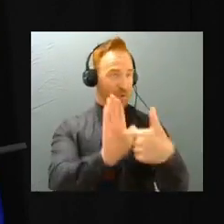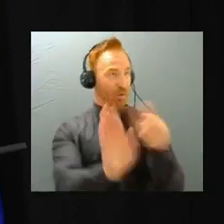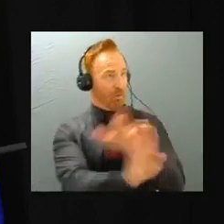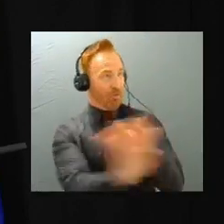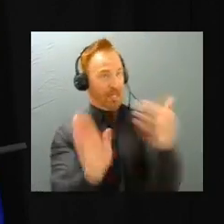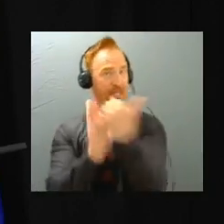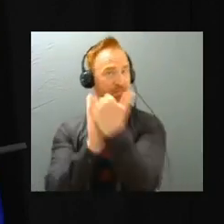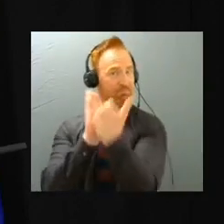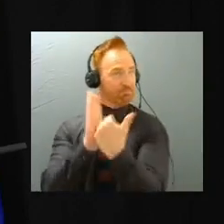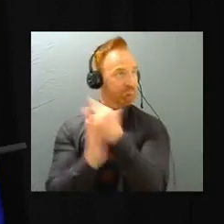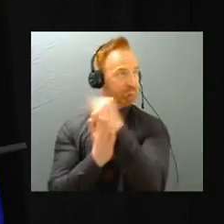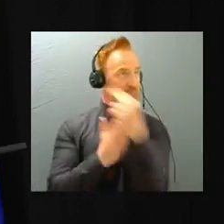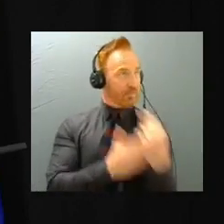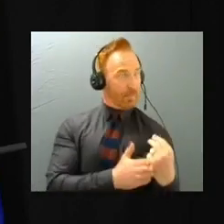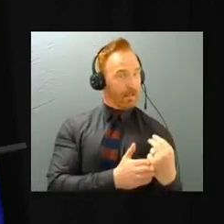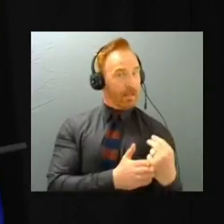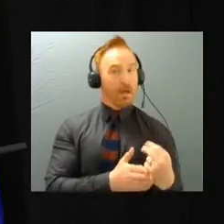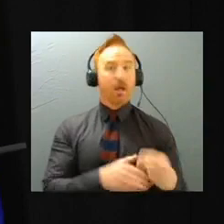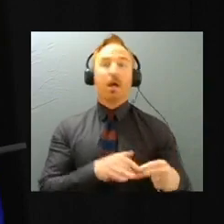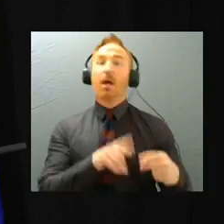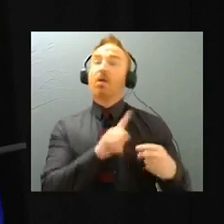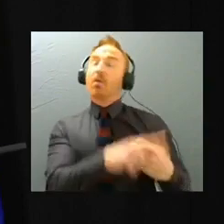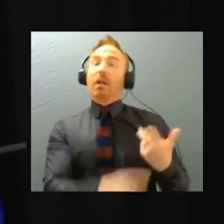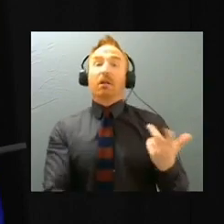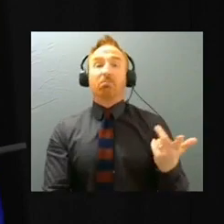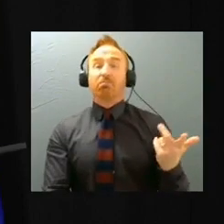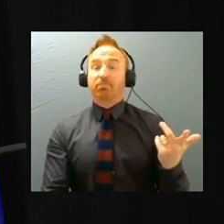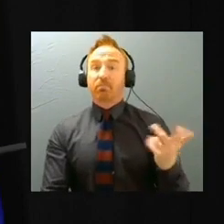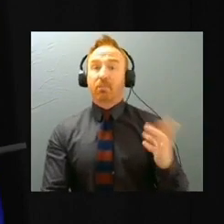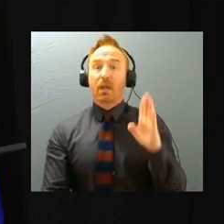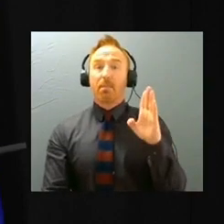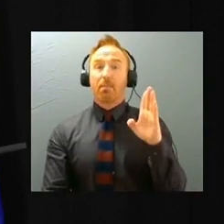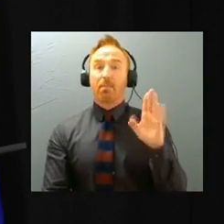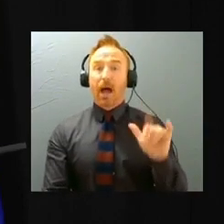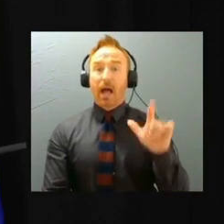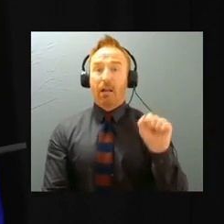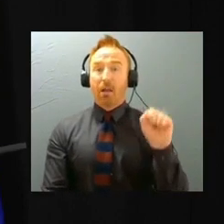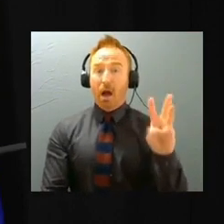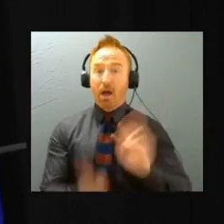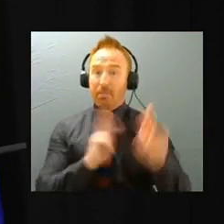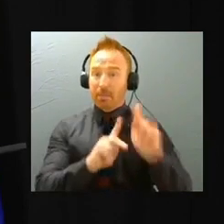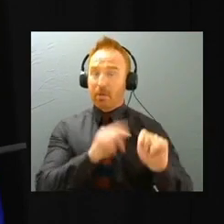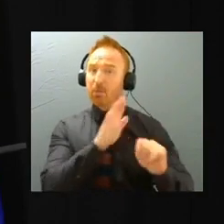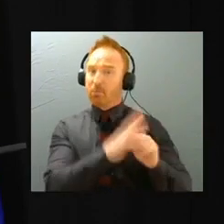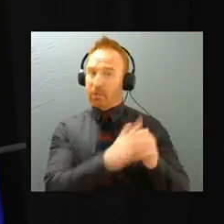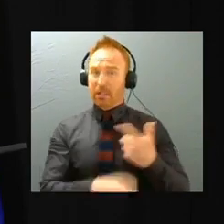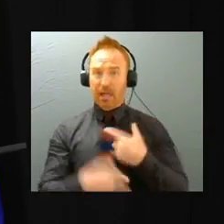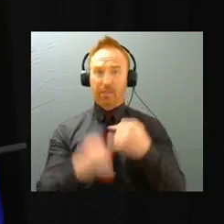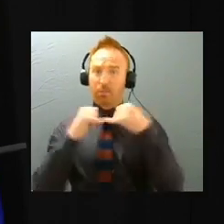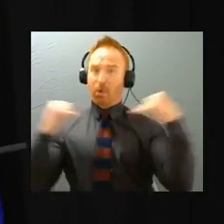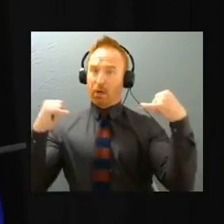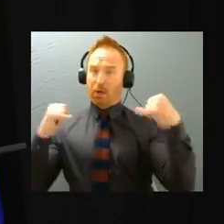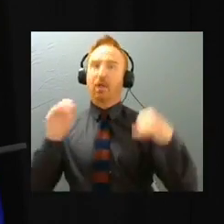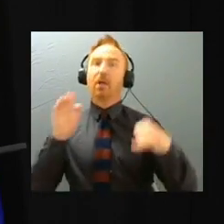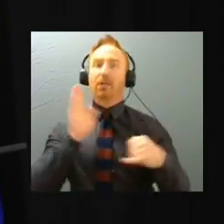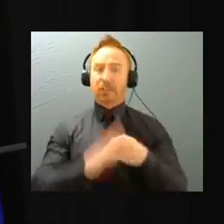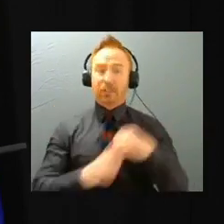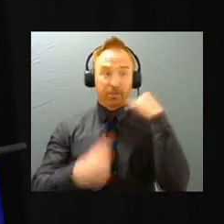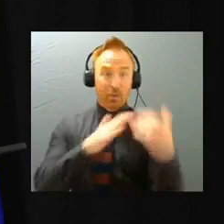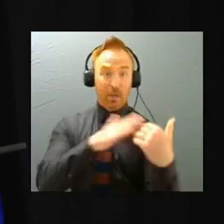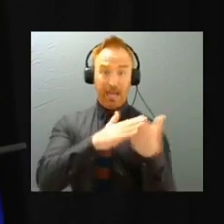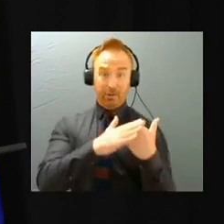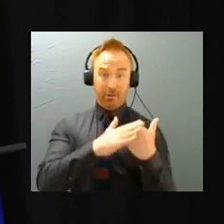place at the border to greet visitors and keep them informed about what is expected of them once they enter the